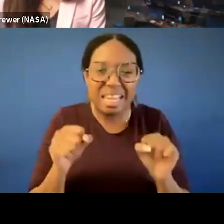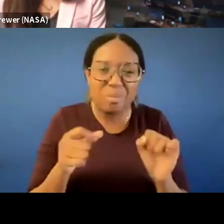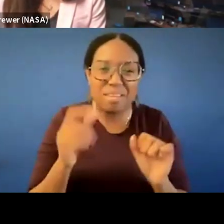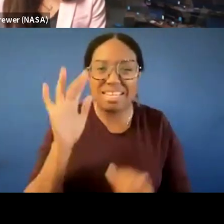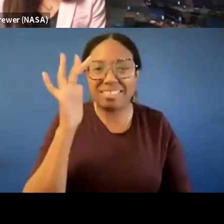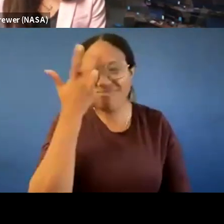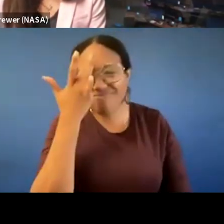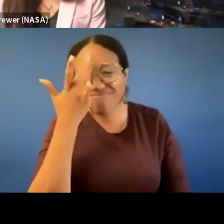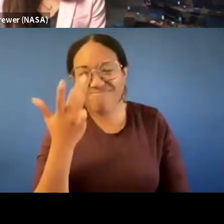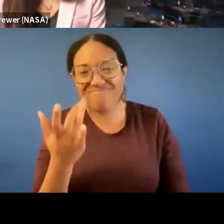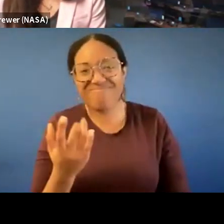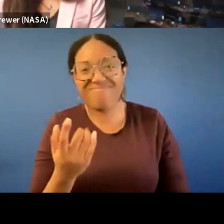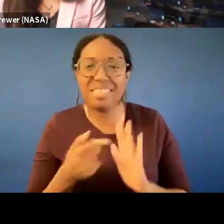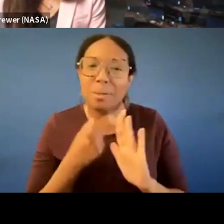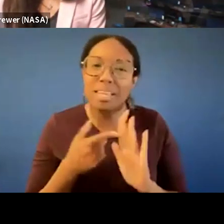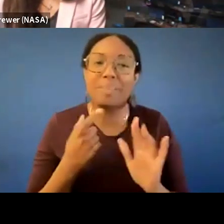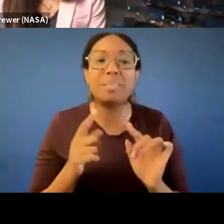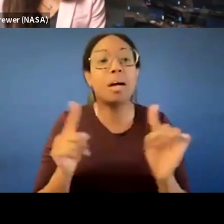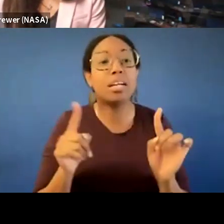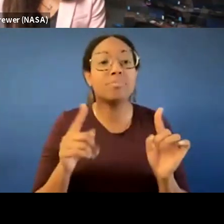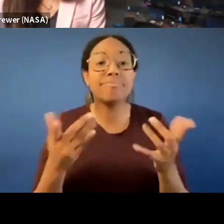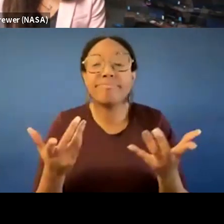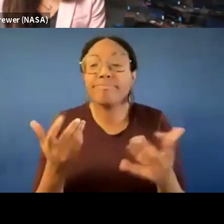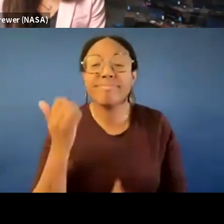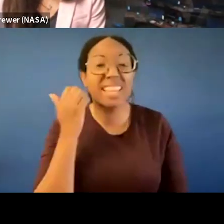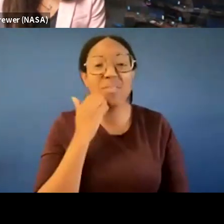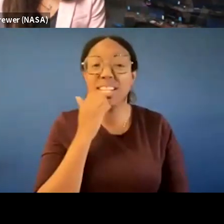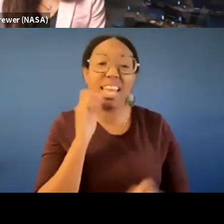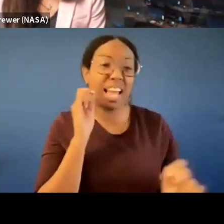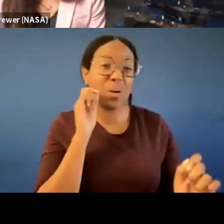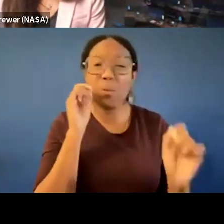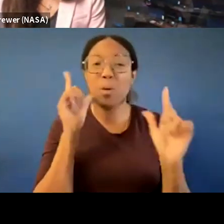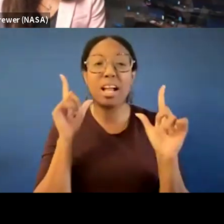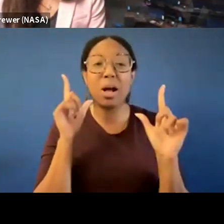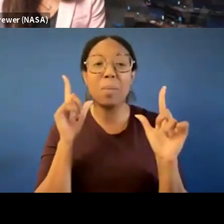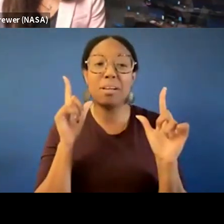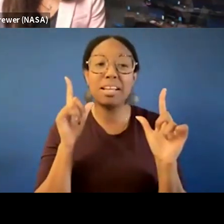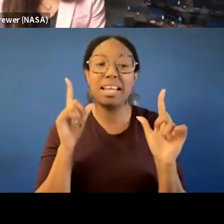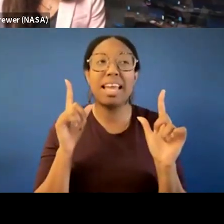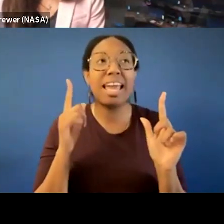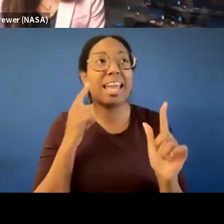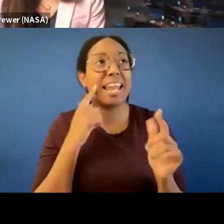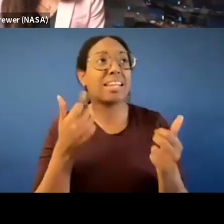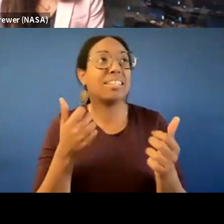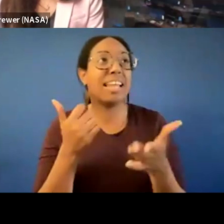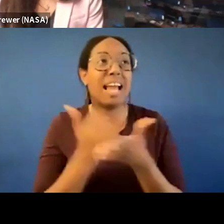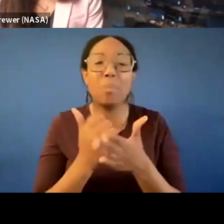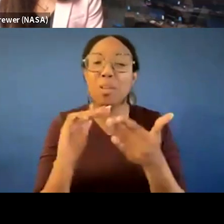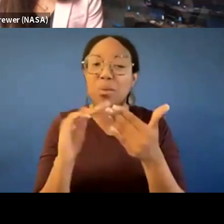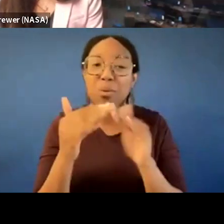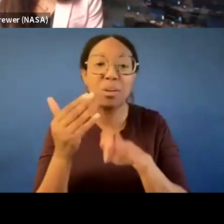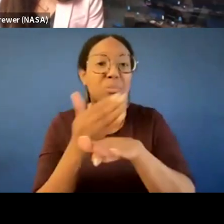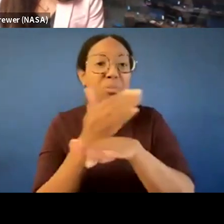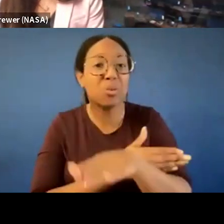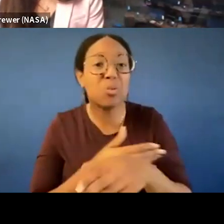just not the most fun. But ultimately, every single day I get to wake up and ask myself, like, how can I make the community better? What can I do, not just for the city